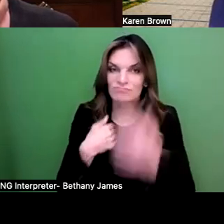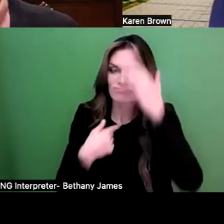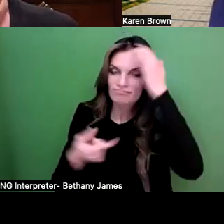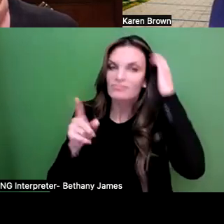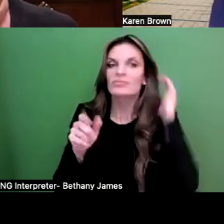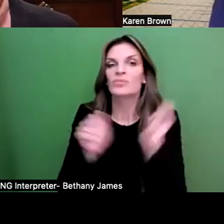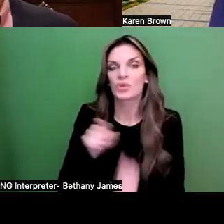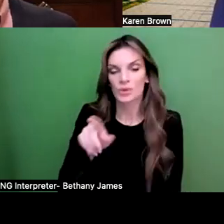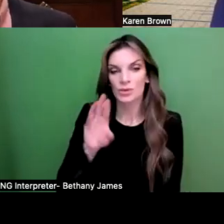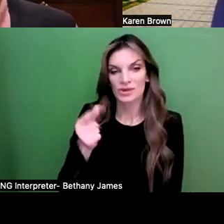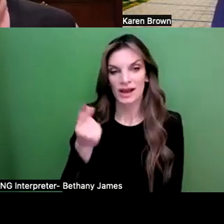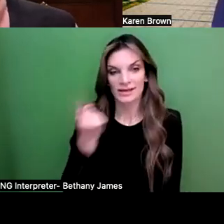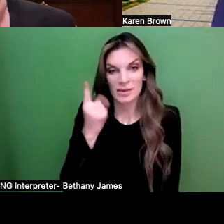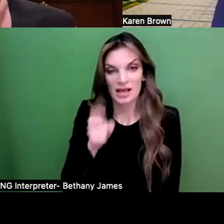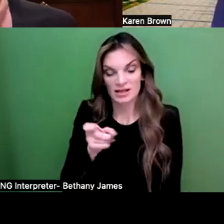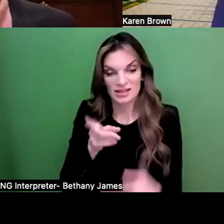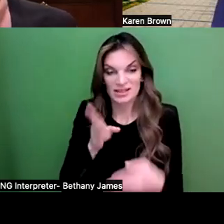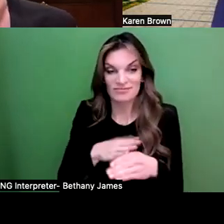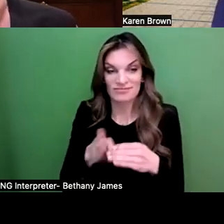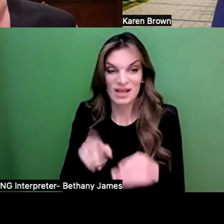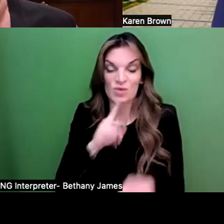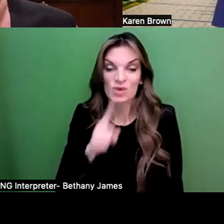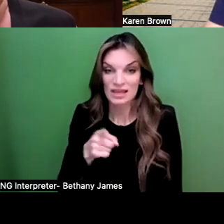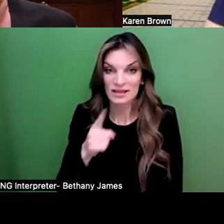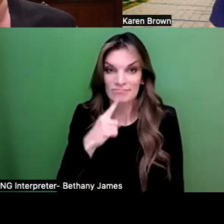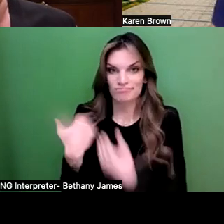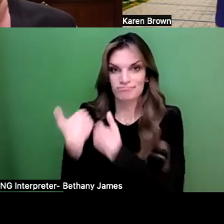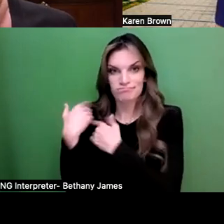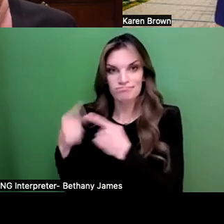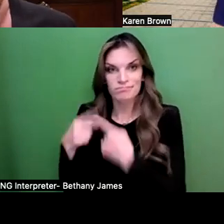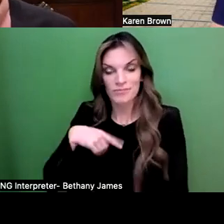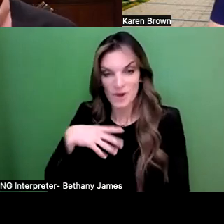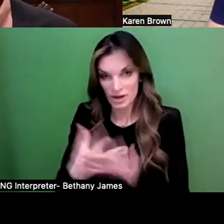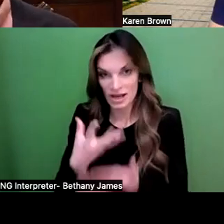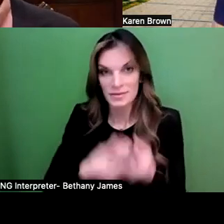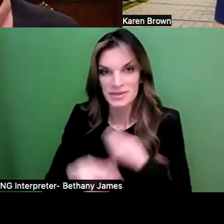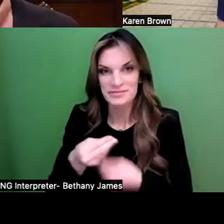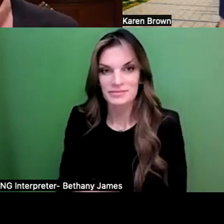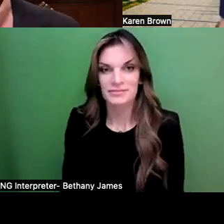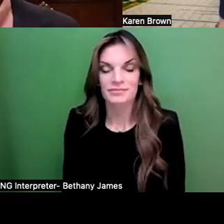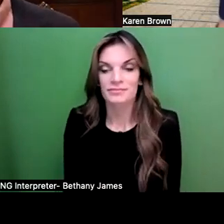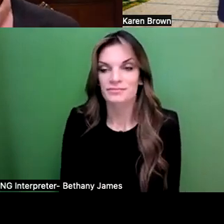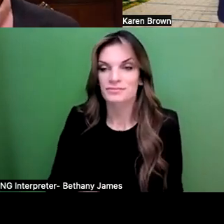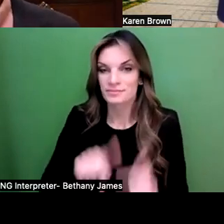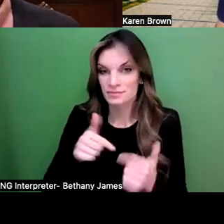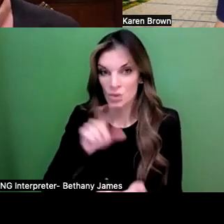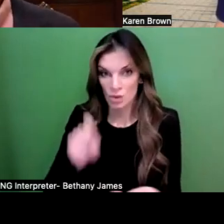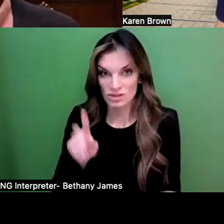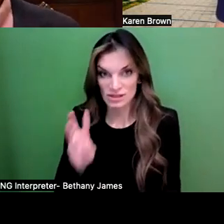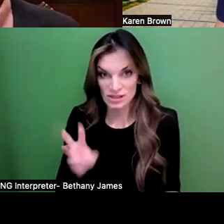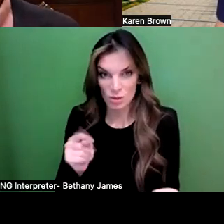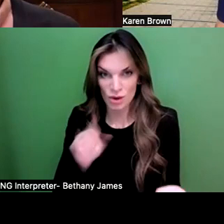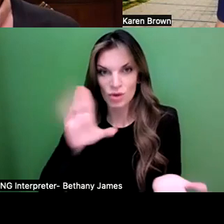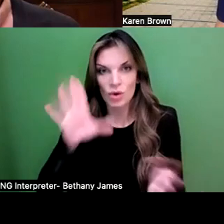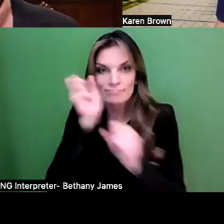Doug. Something had to be done there. It is a drag on our economy. Question 6. What are your